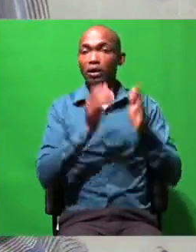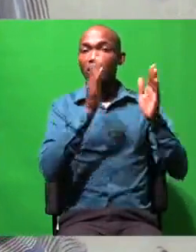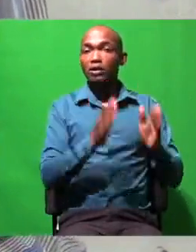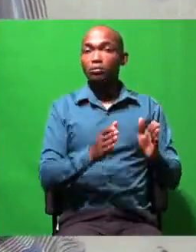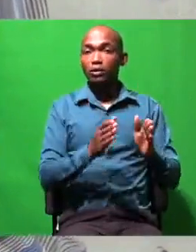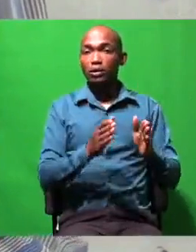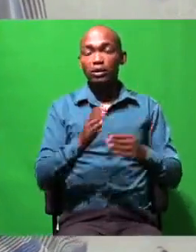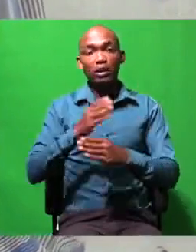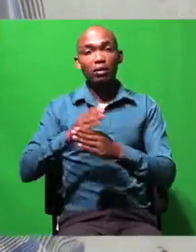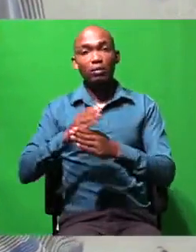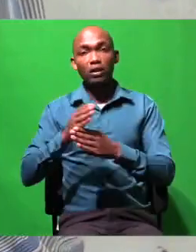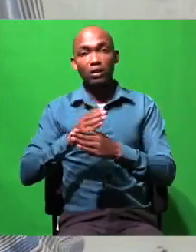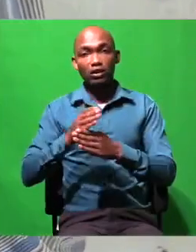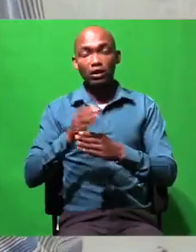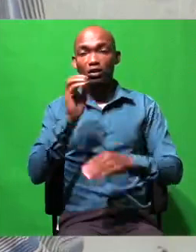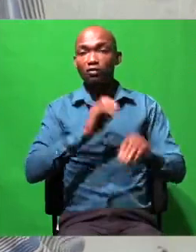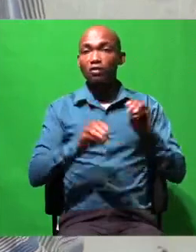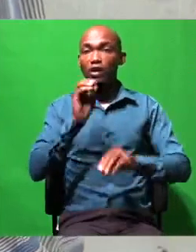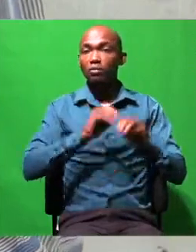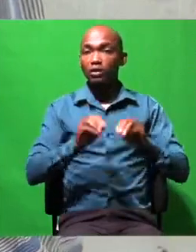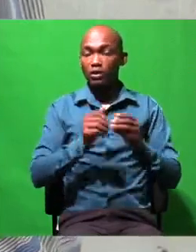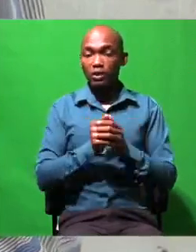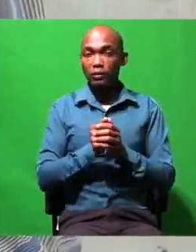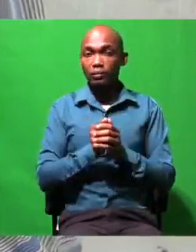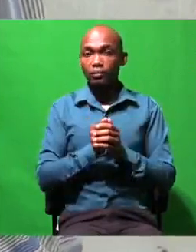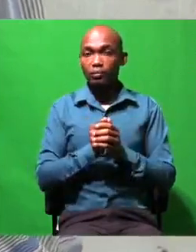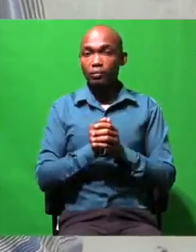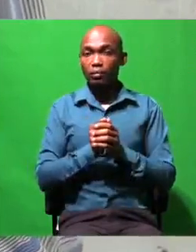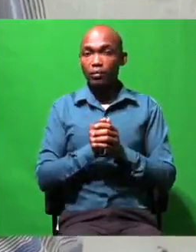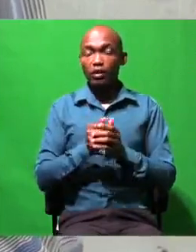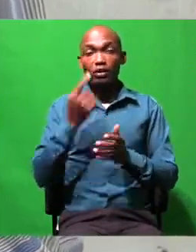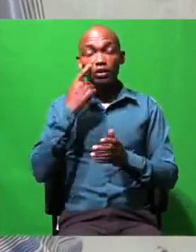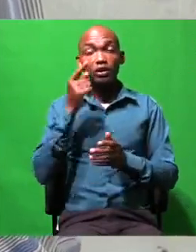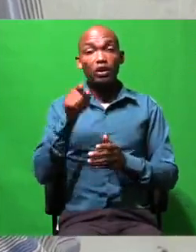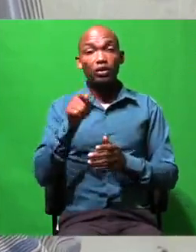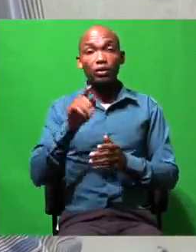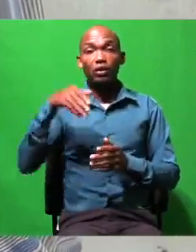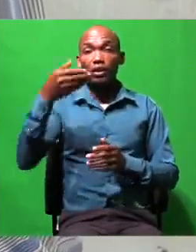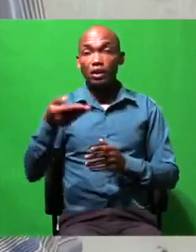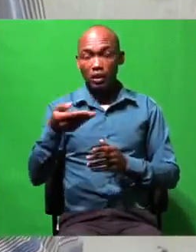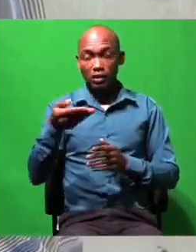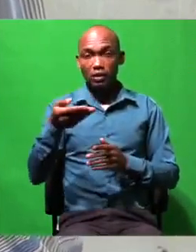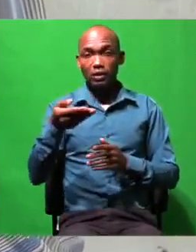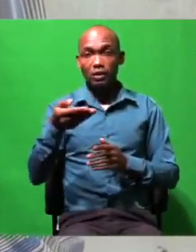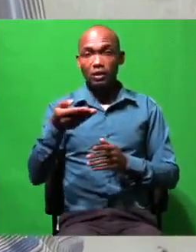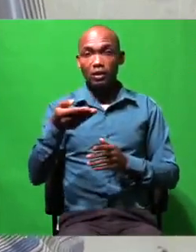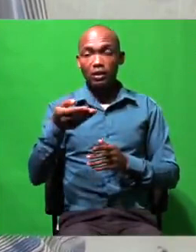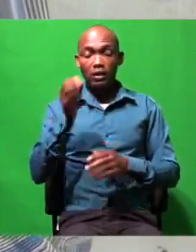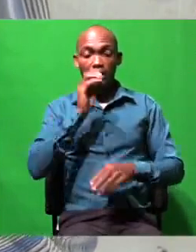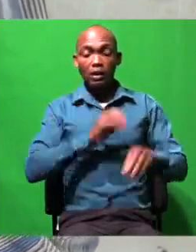chemistry, especially application of chemistry in the daily life. See you in our next